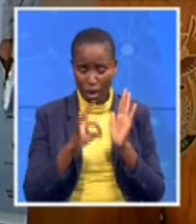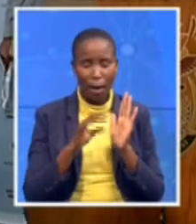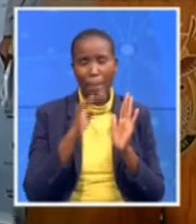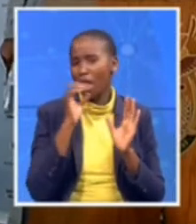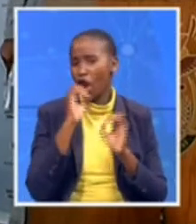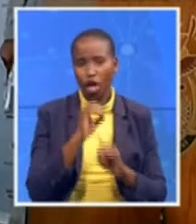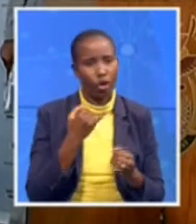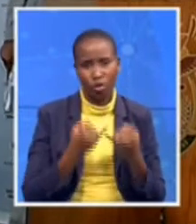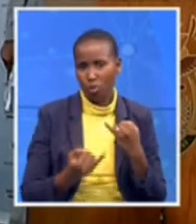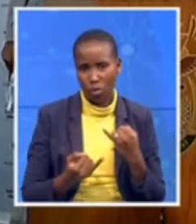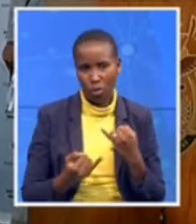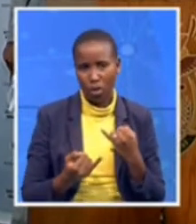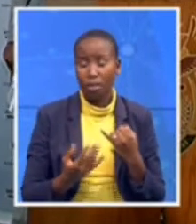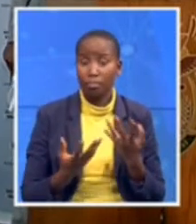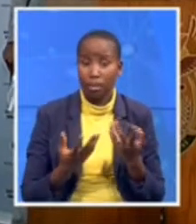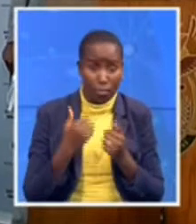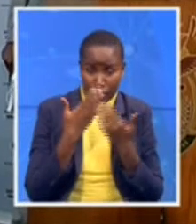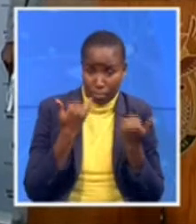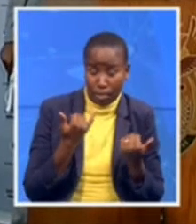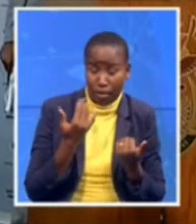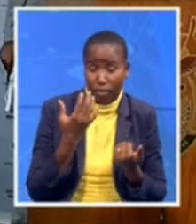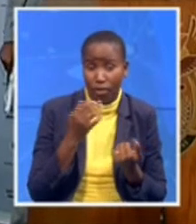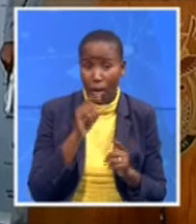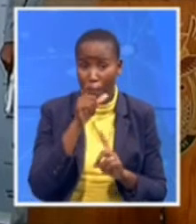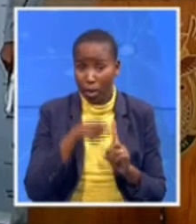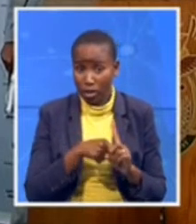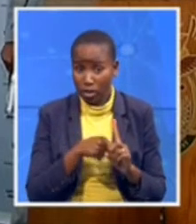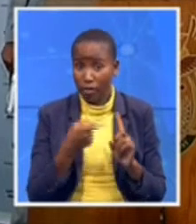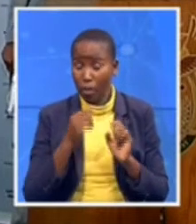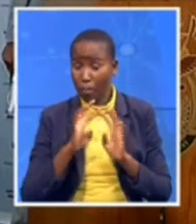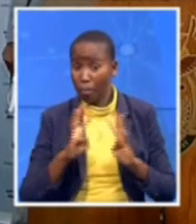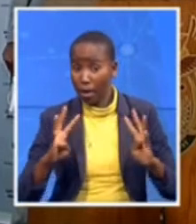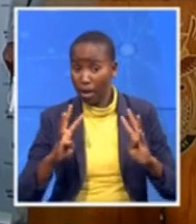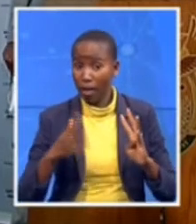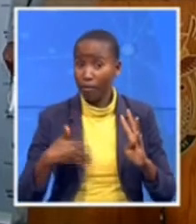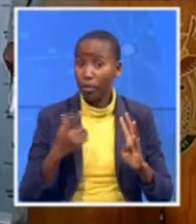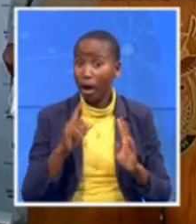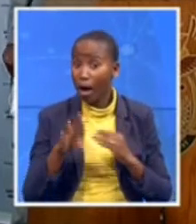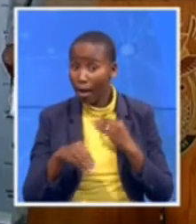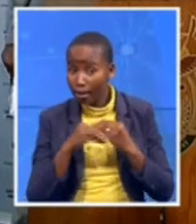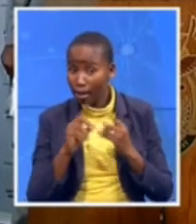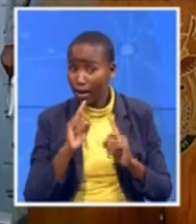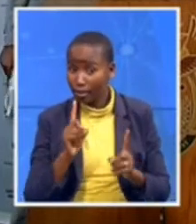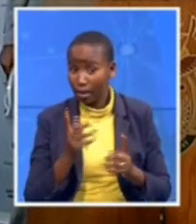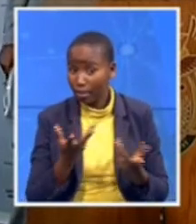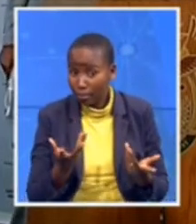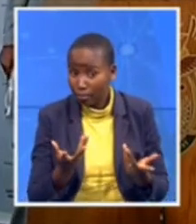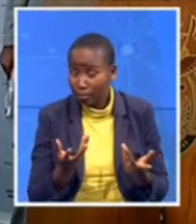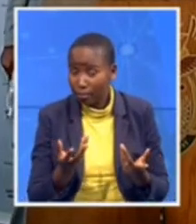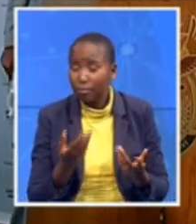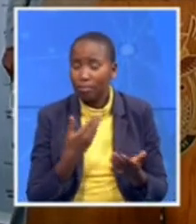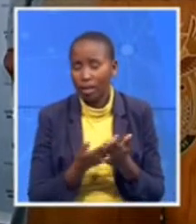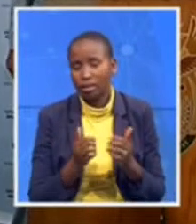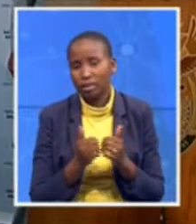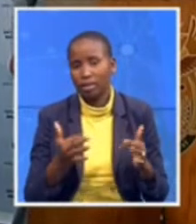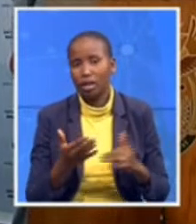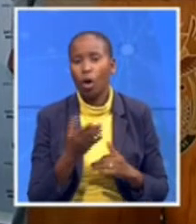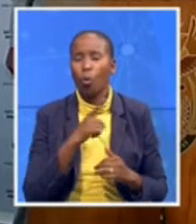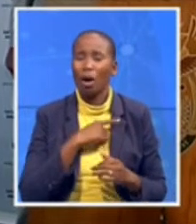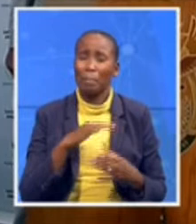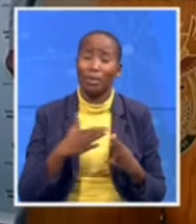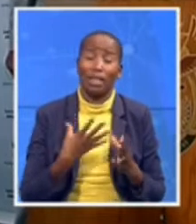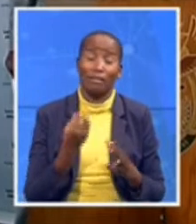to, amongst the panel members, who wants to take some. Okay, let's start with, they're more technical, it's